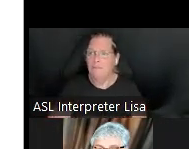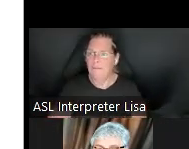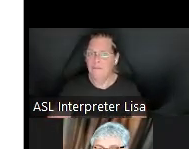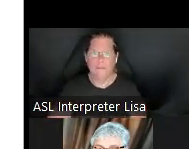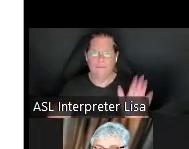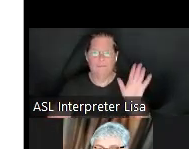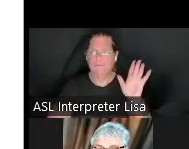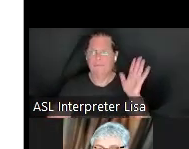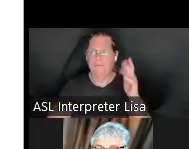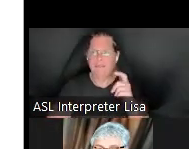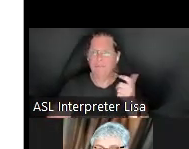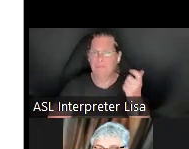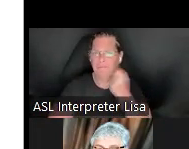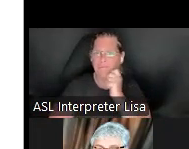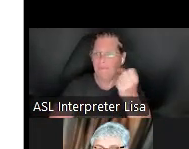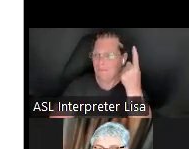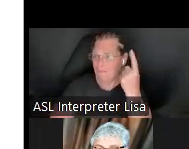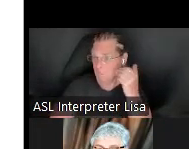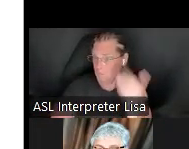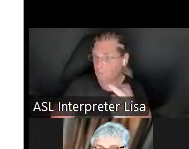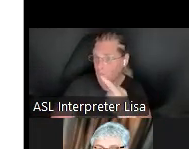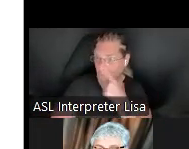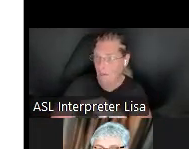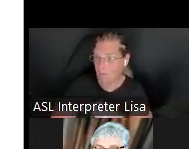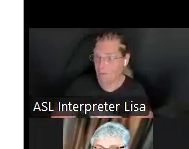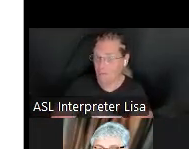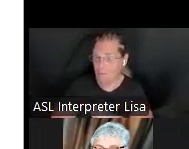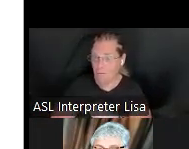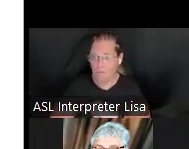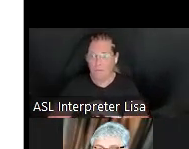I'm sorry. I wasn't able to hear that. Is it okay if I continue?